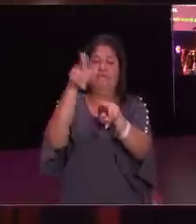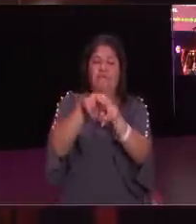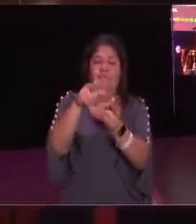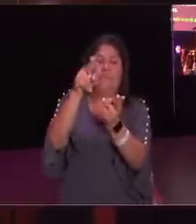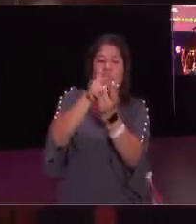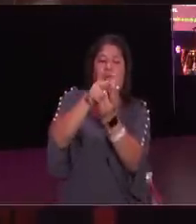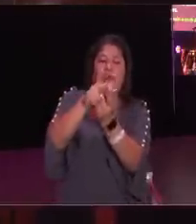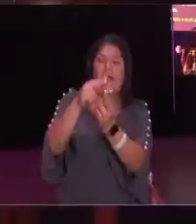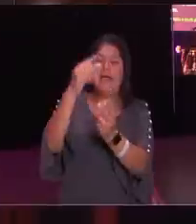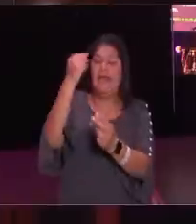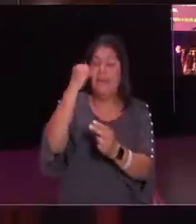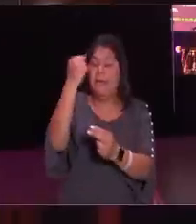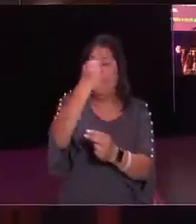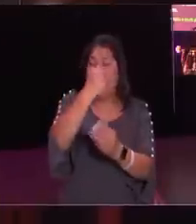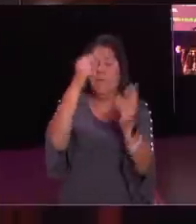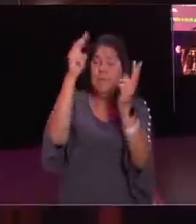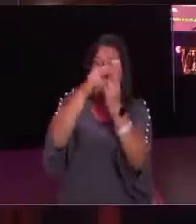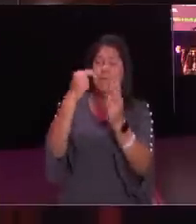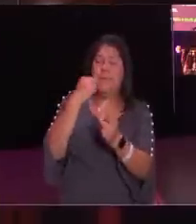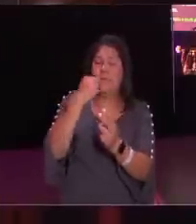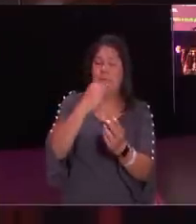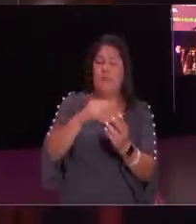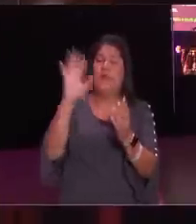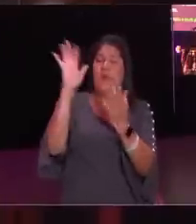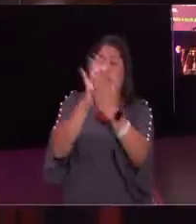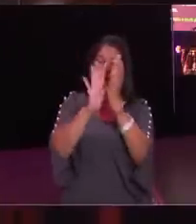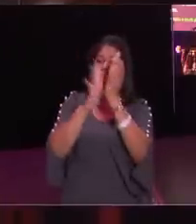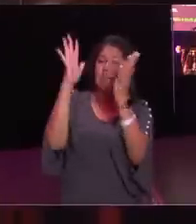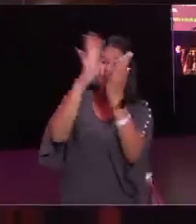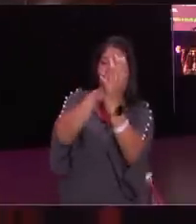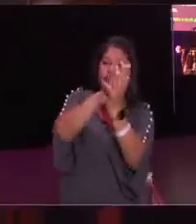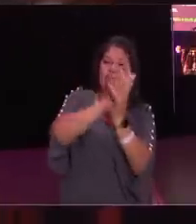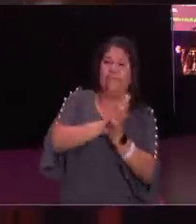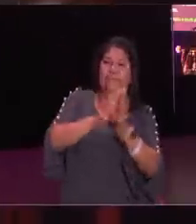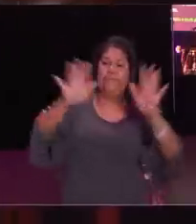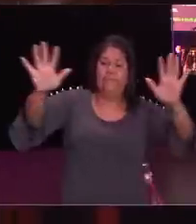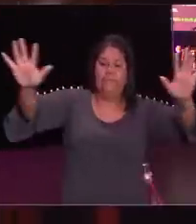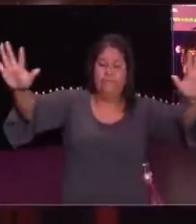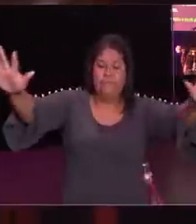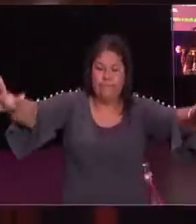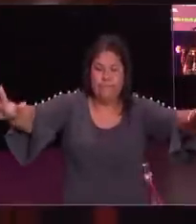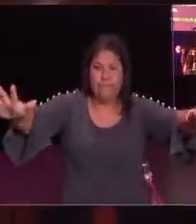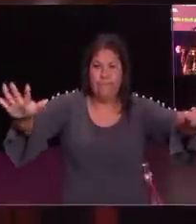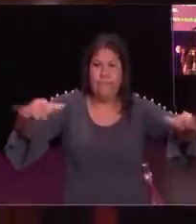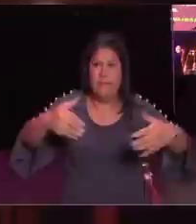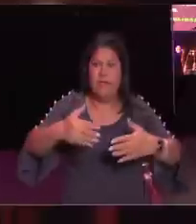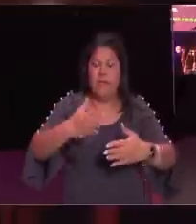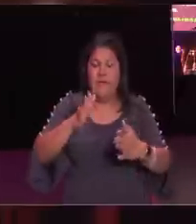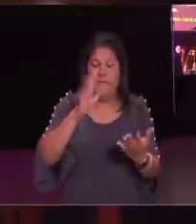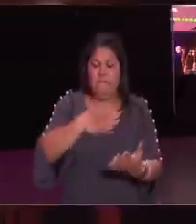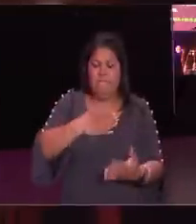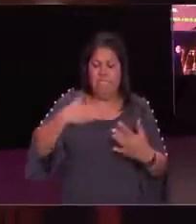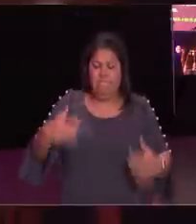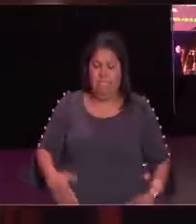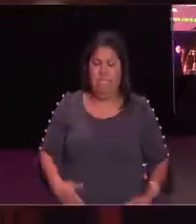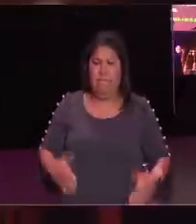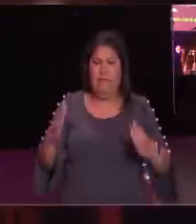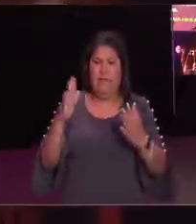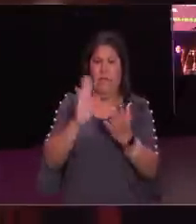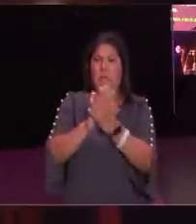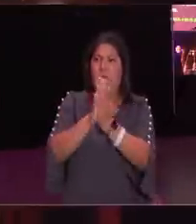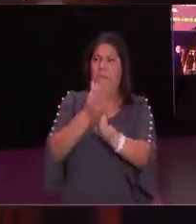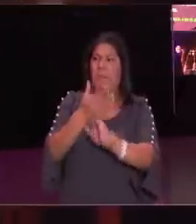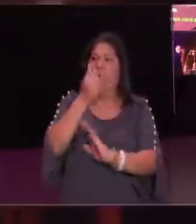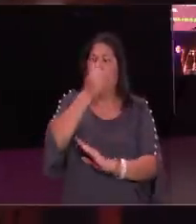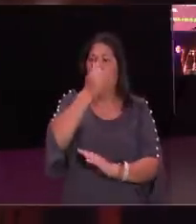on his mouth, his eyes on his eyes, and his hands on his hands. And he stretched himself out on the child, and the flesh of the child became